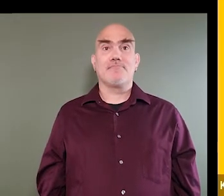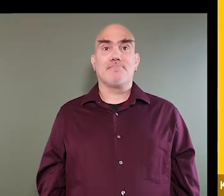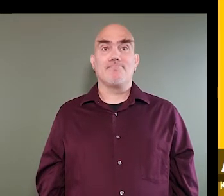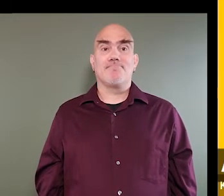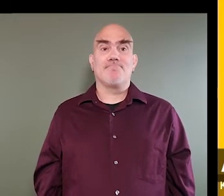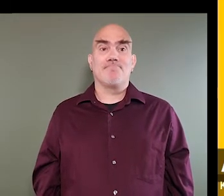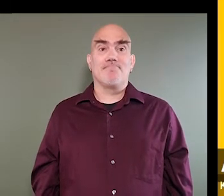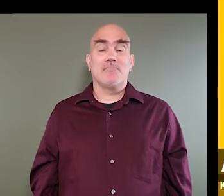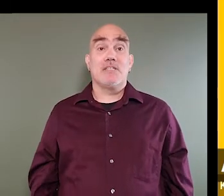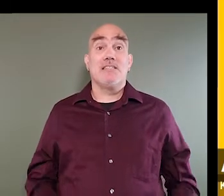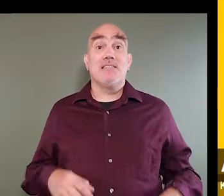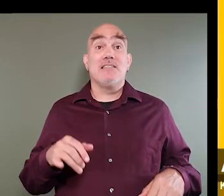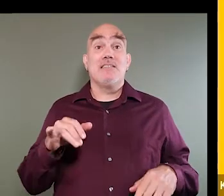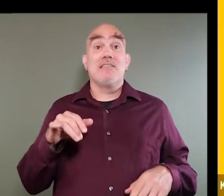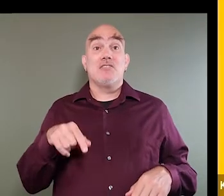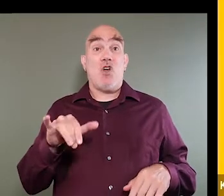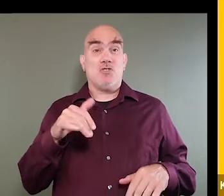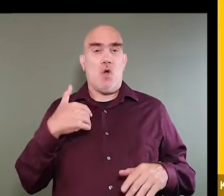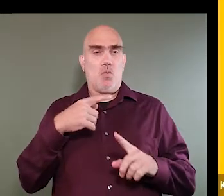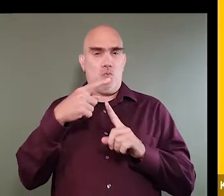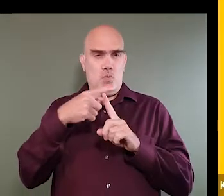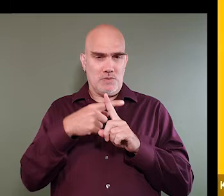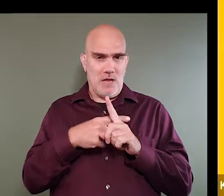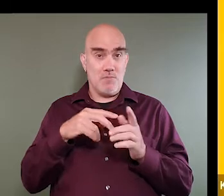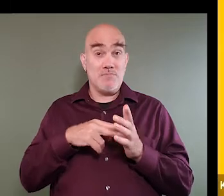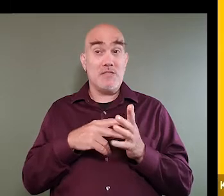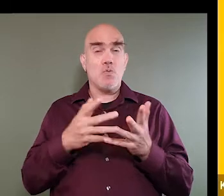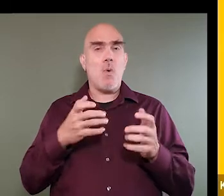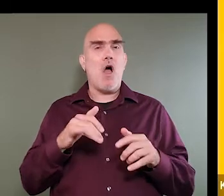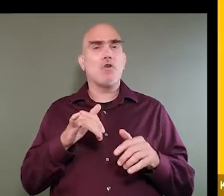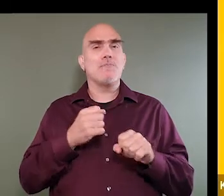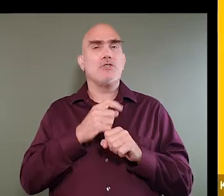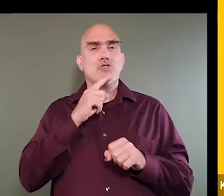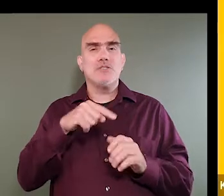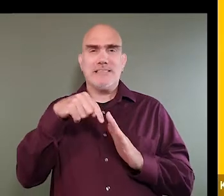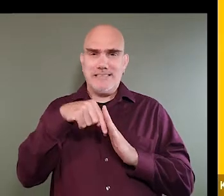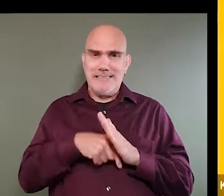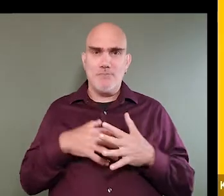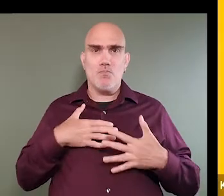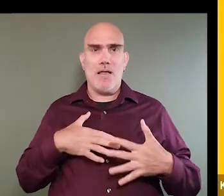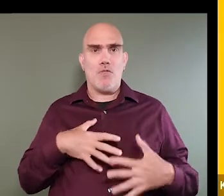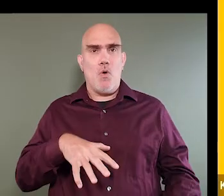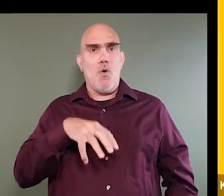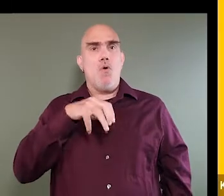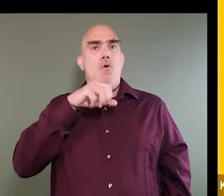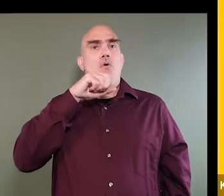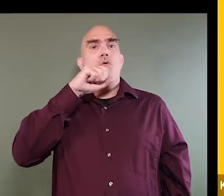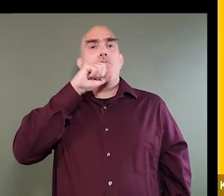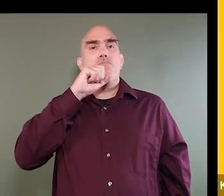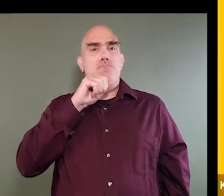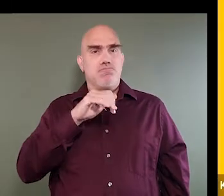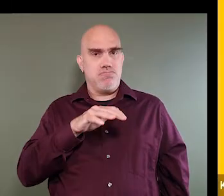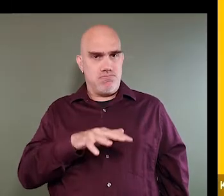It's just, this is our cool down as well. You want to make sure you're taking some deep breaths here.